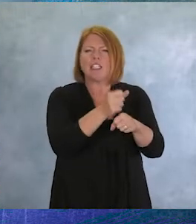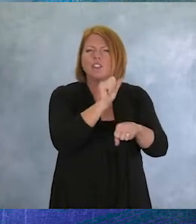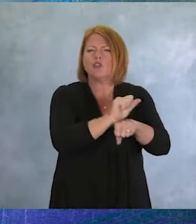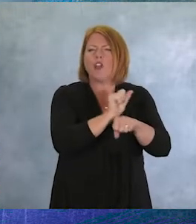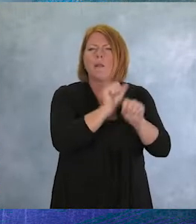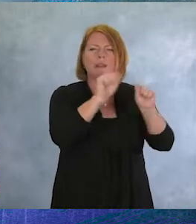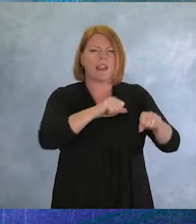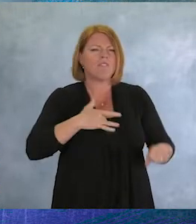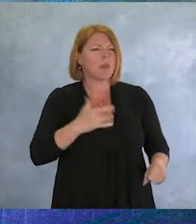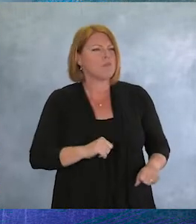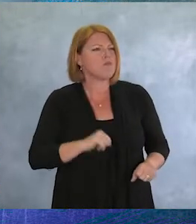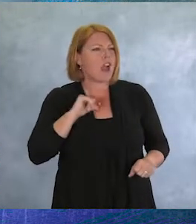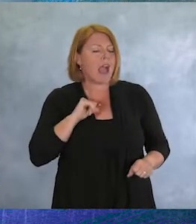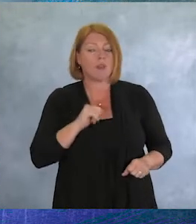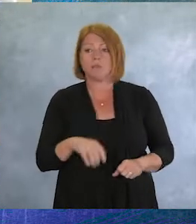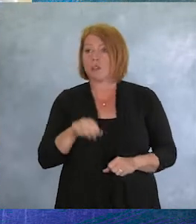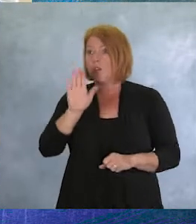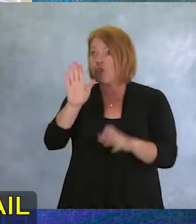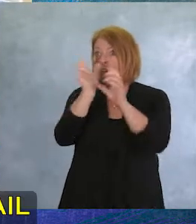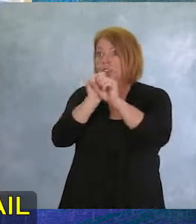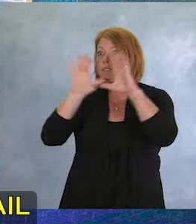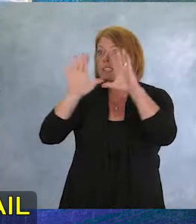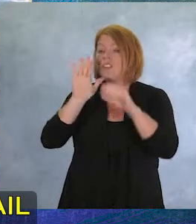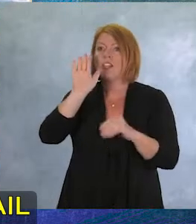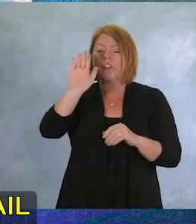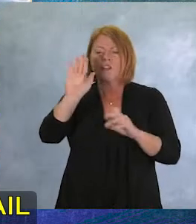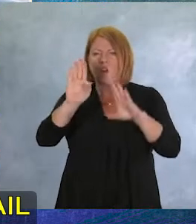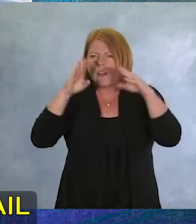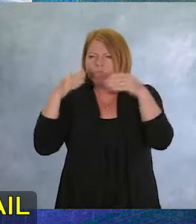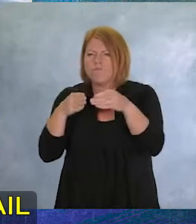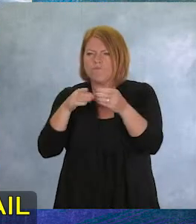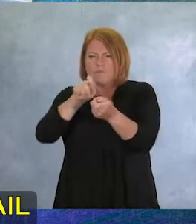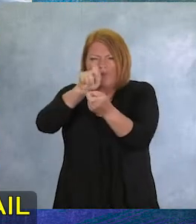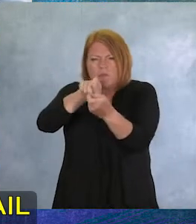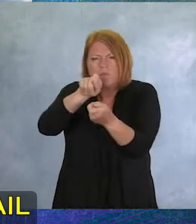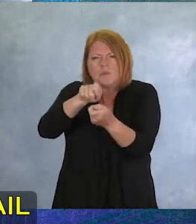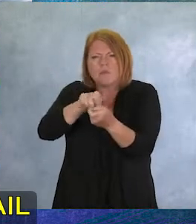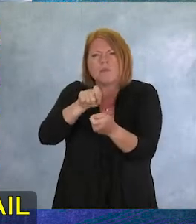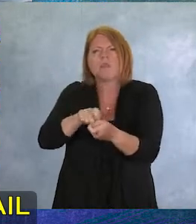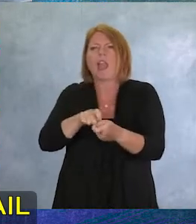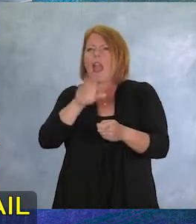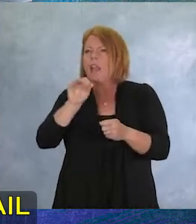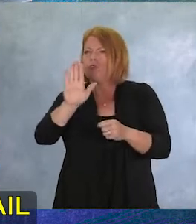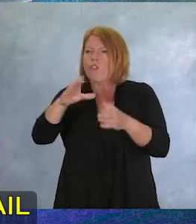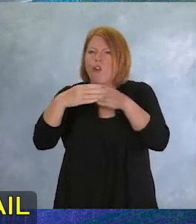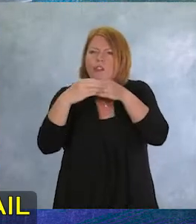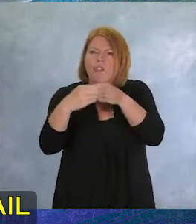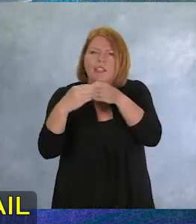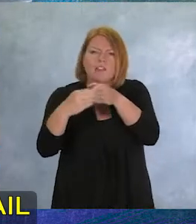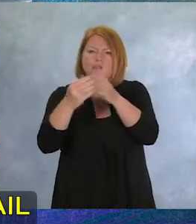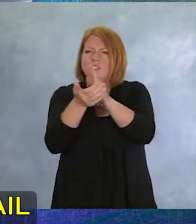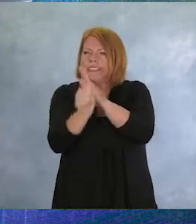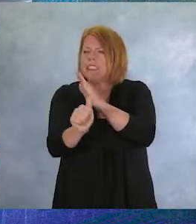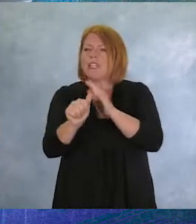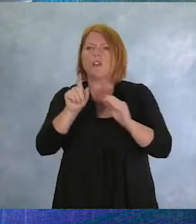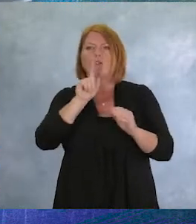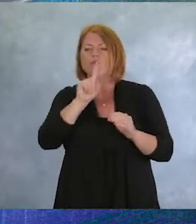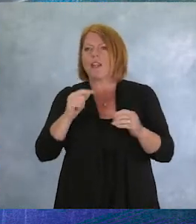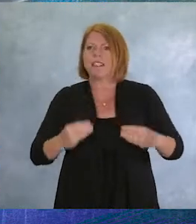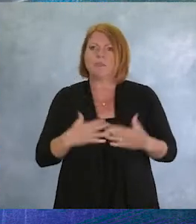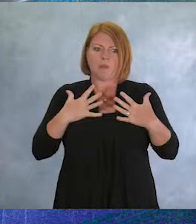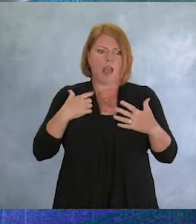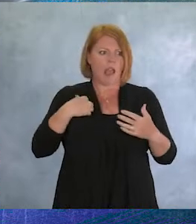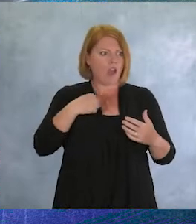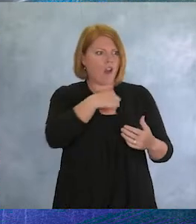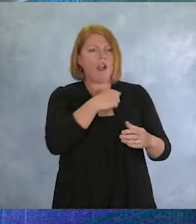good jobs they can be proud of. Your vision, attention to detail, and leadership has